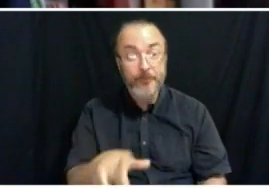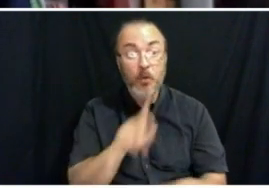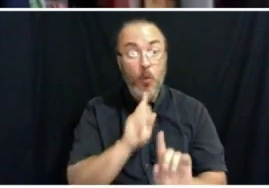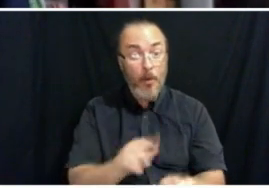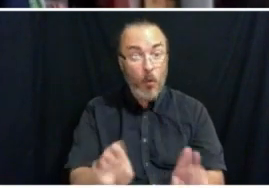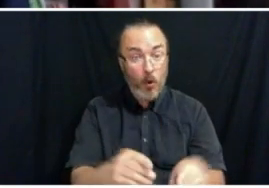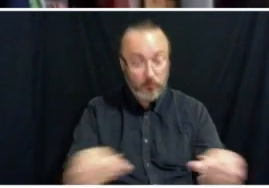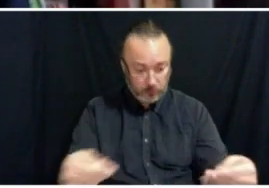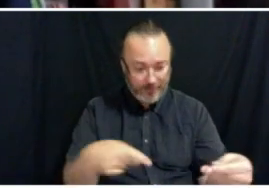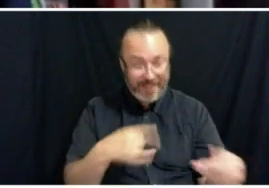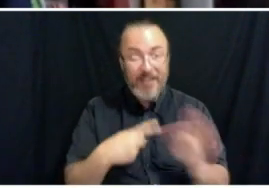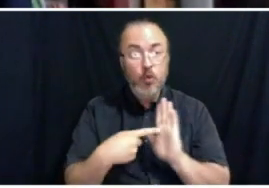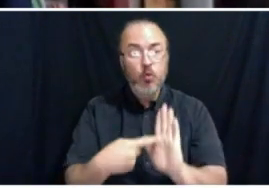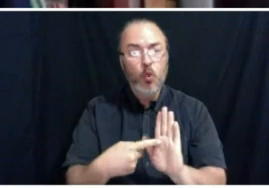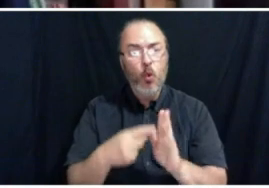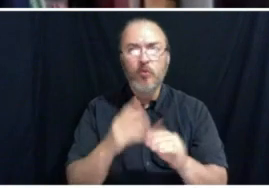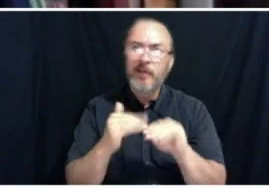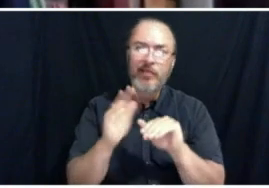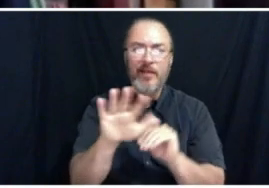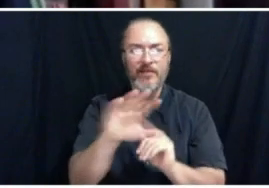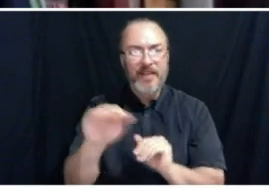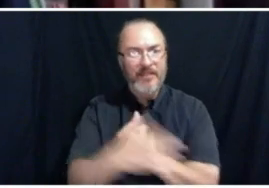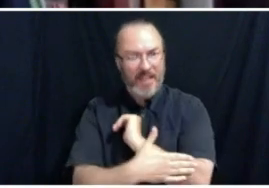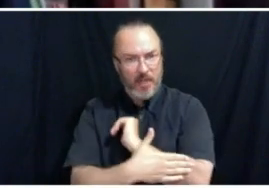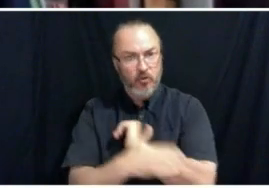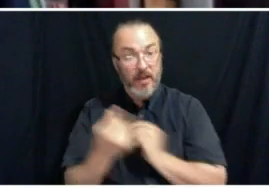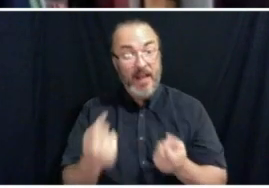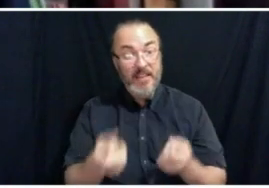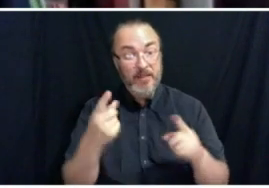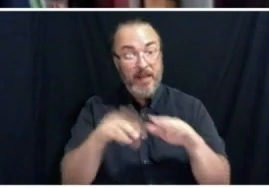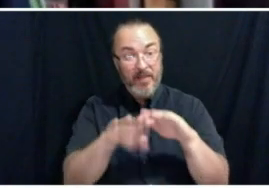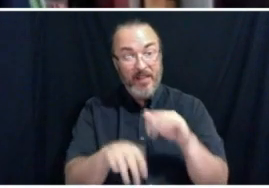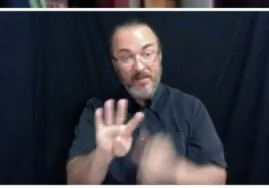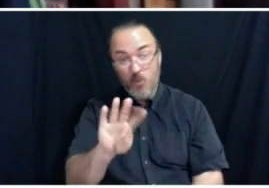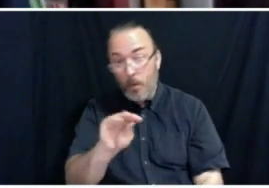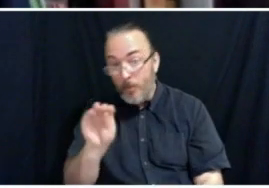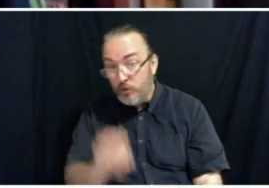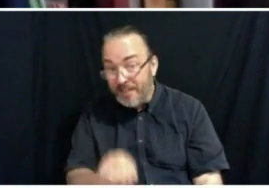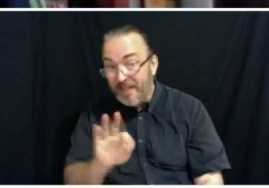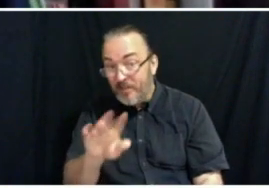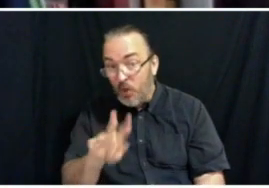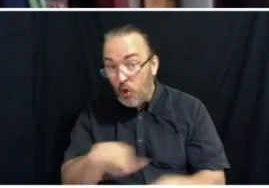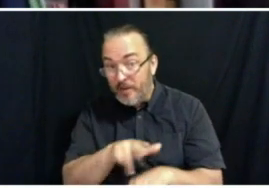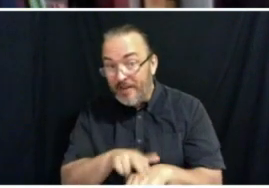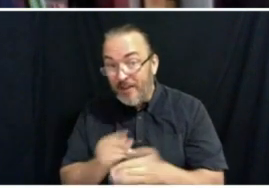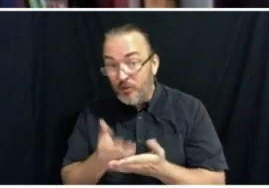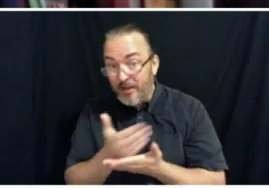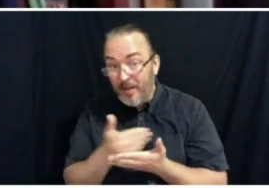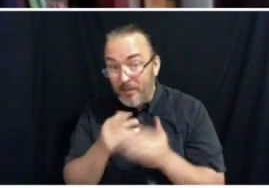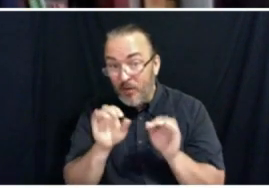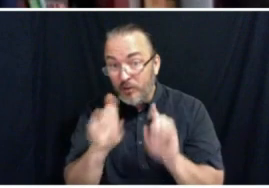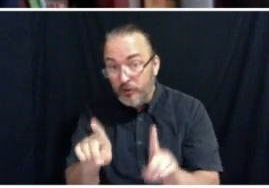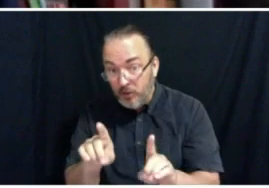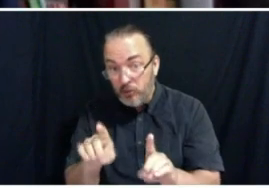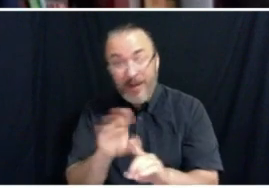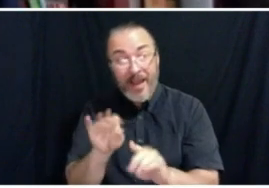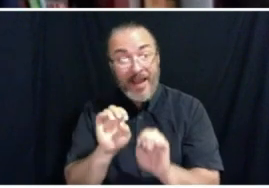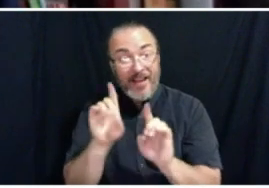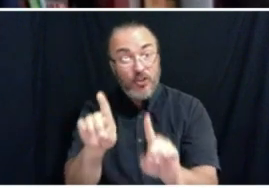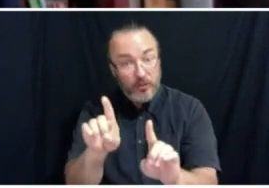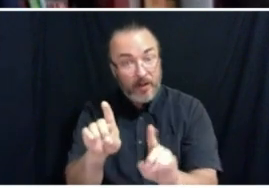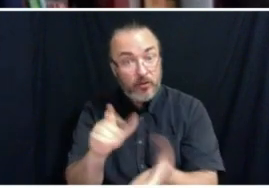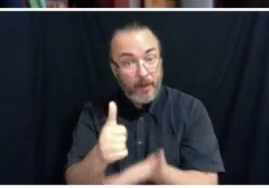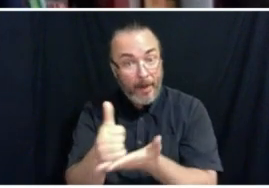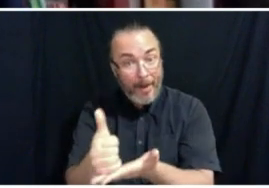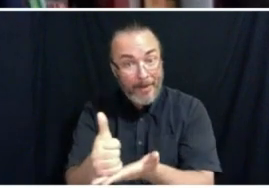least 50 countries that are spending less than 4% of their national income on education, and that education aid itself is